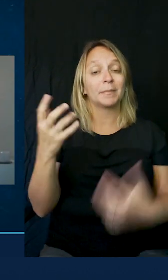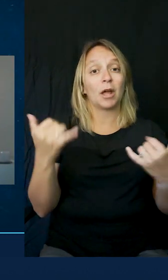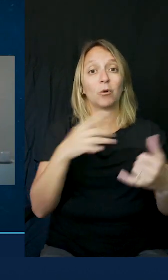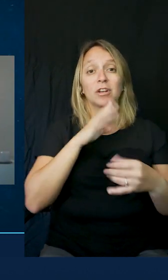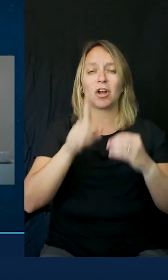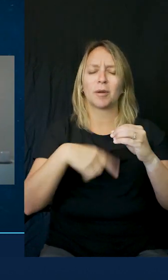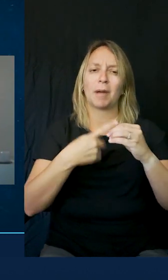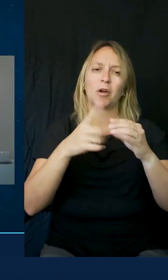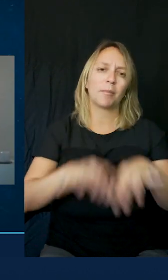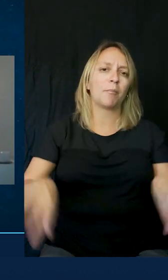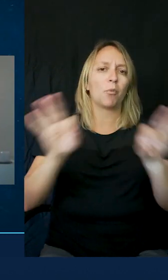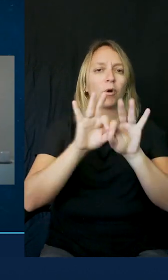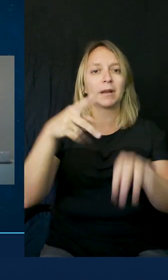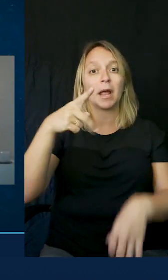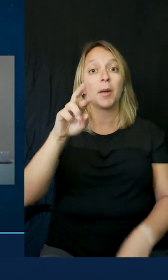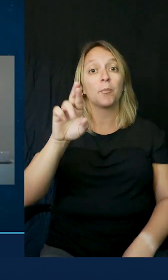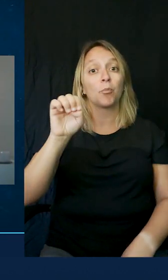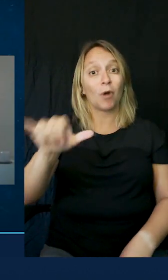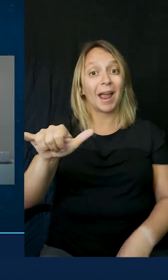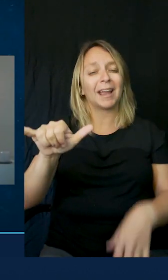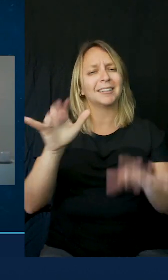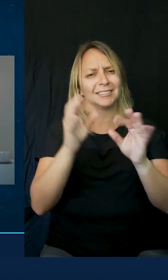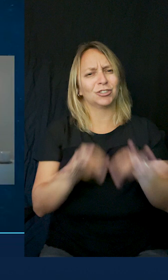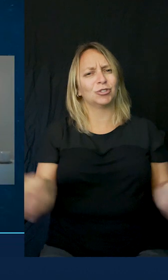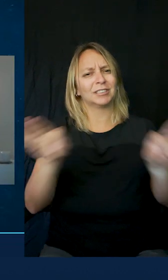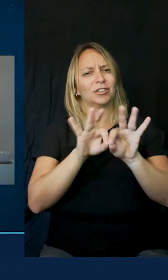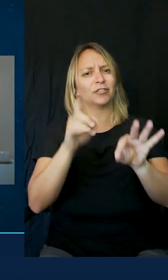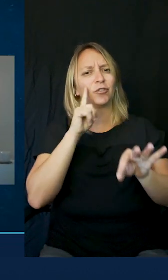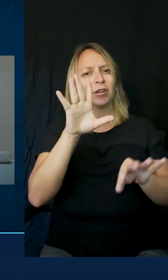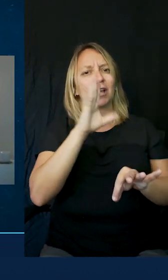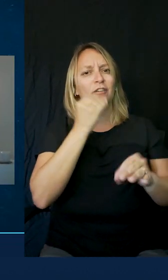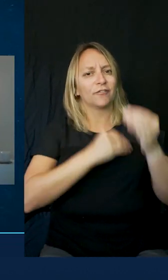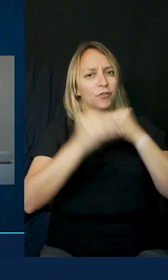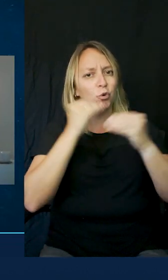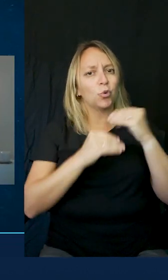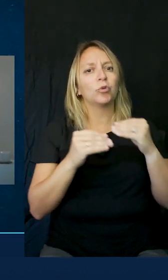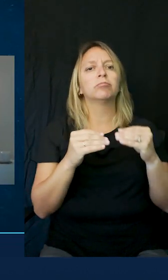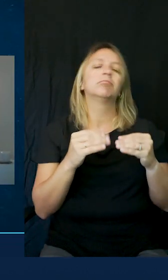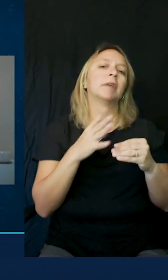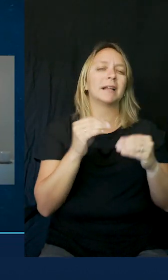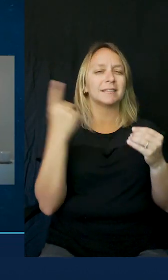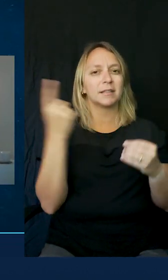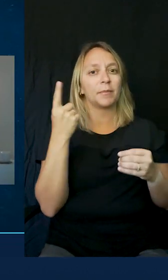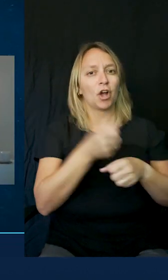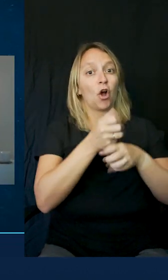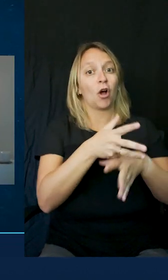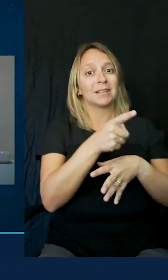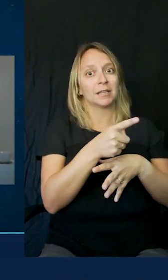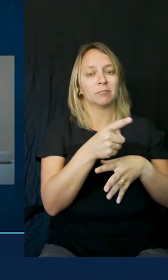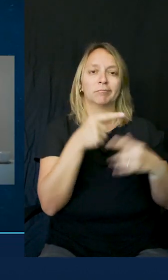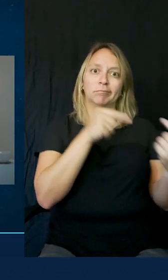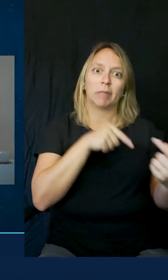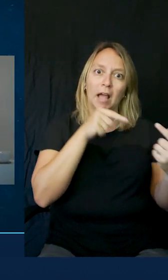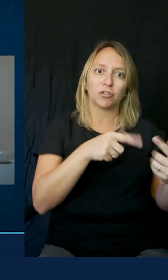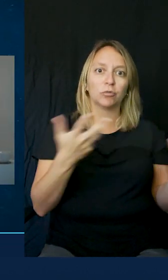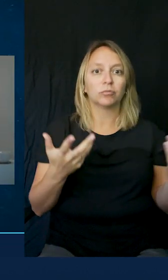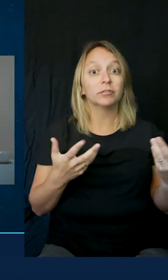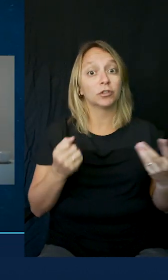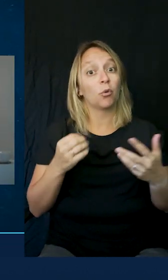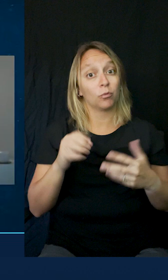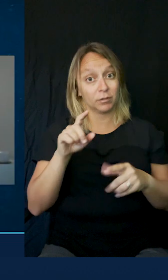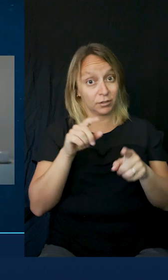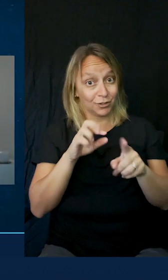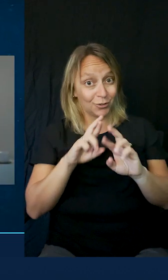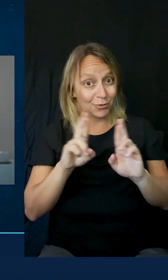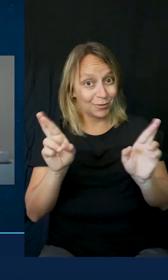just critical to the diet of our southern resident killer whales, and something that's causing them more than a little bit of a hassle. So, Jasmine,